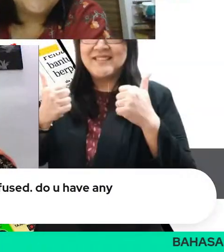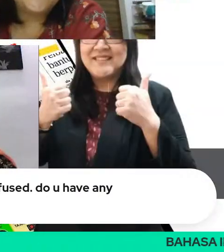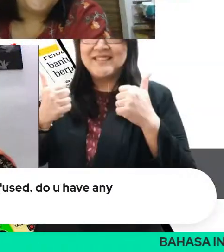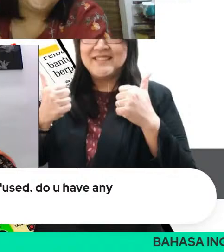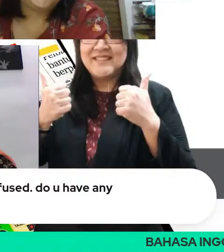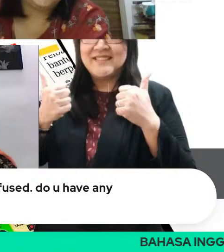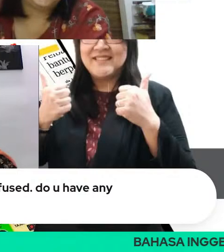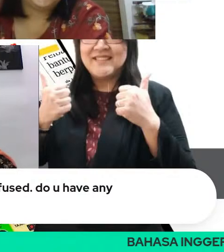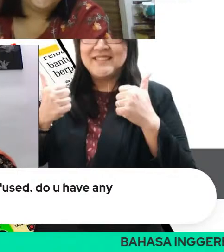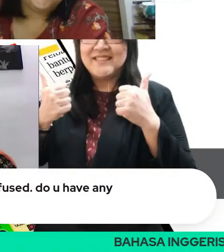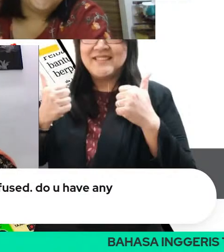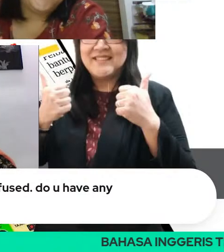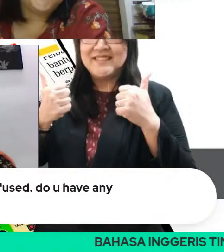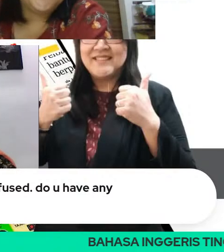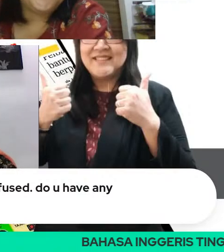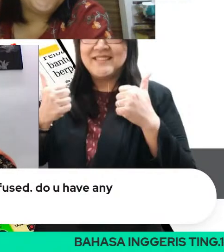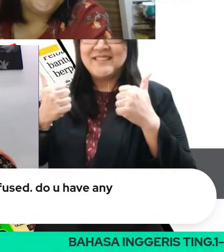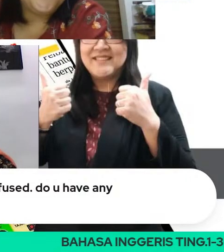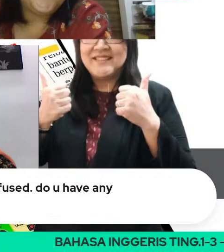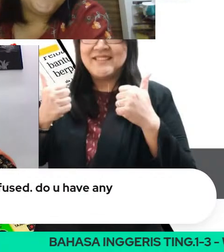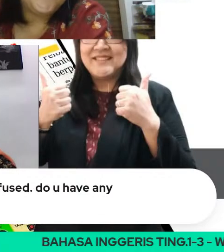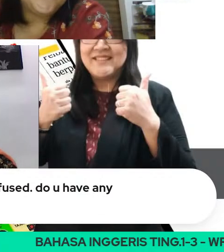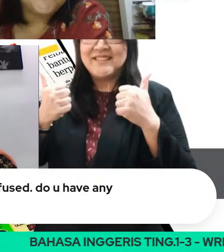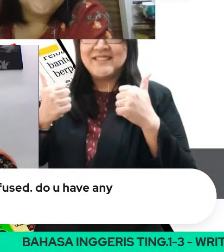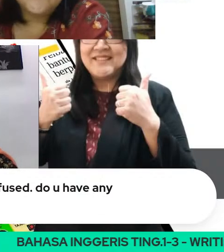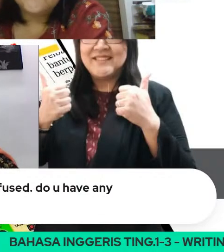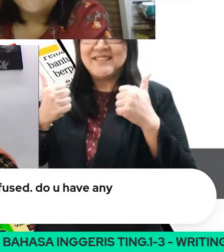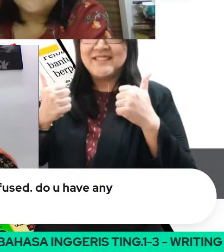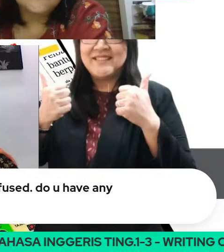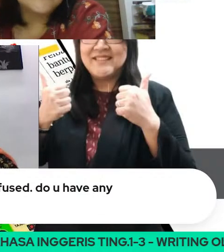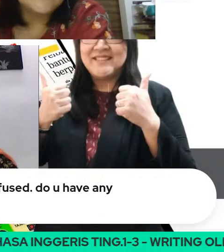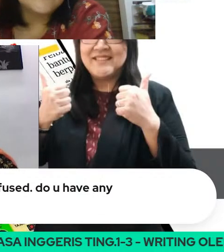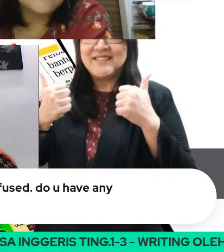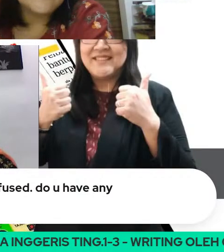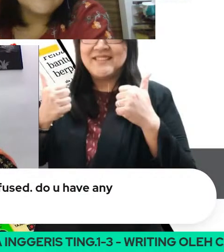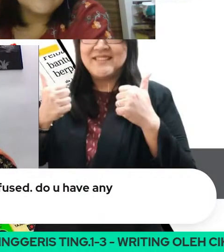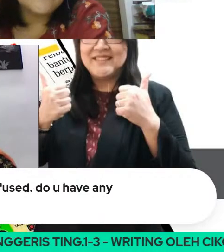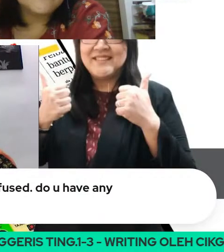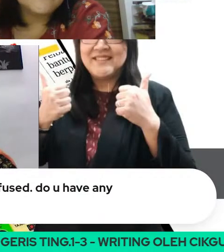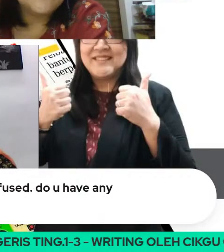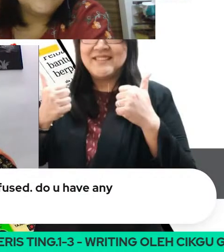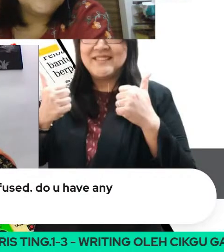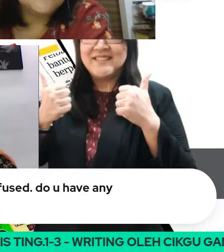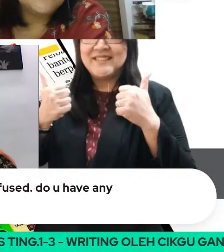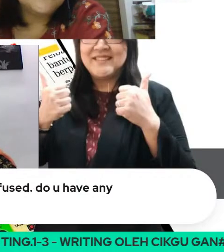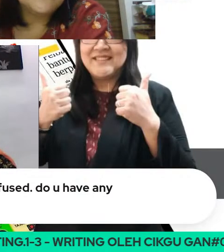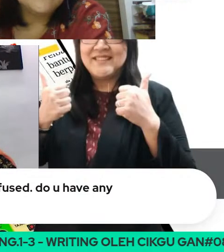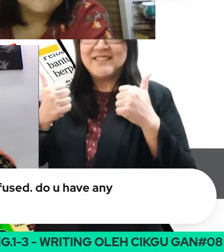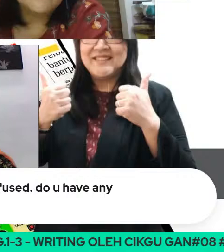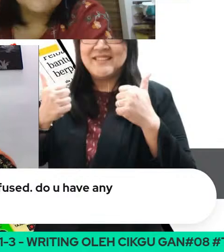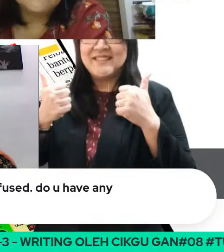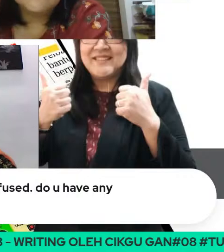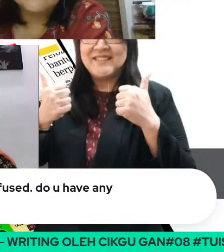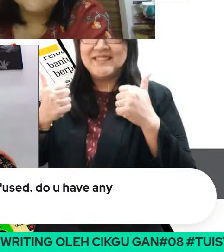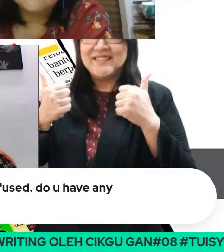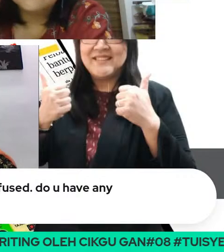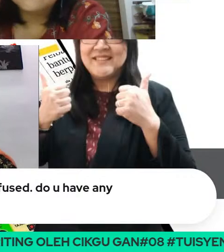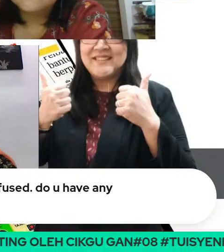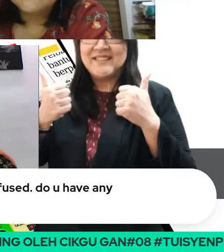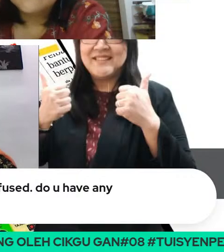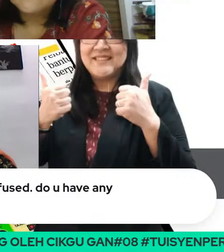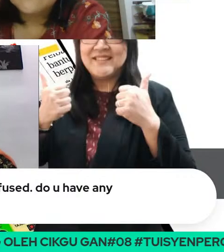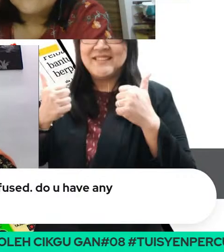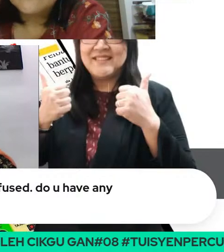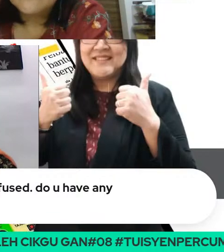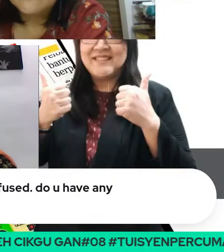Gan Bin Hoon, for such an interesting and informative lesson. And not forgetting Puan Aisha to be with